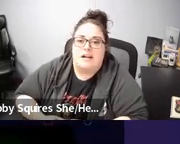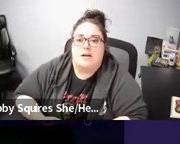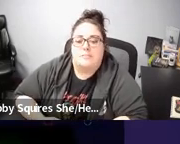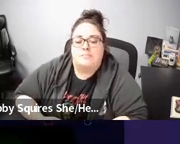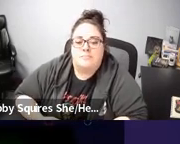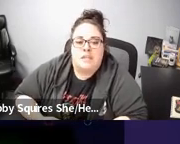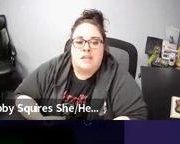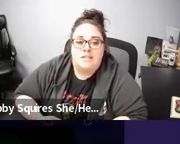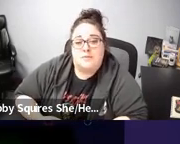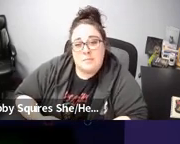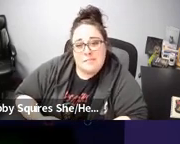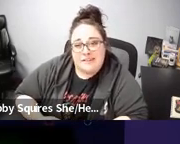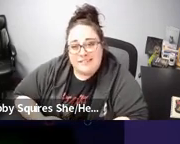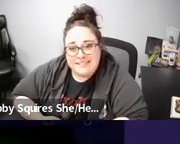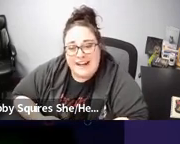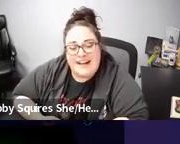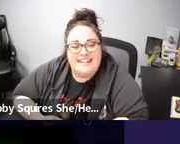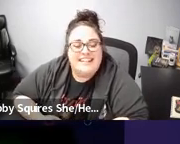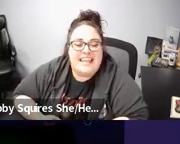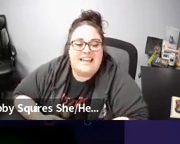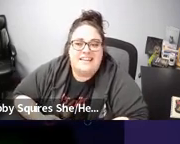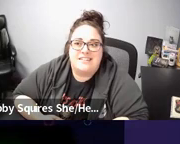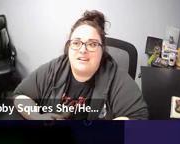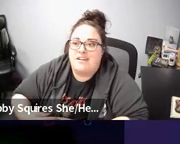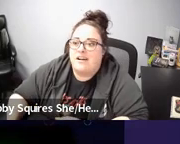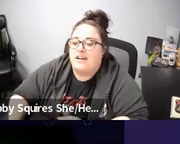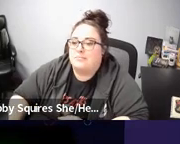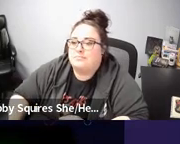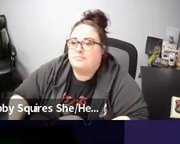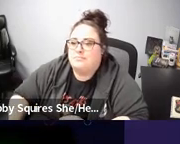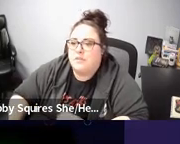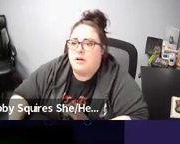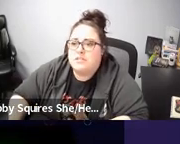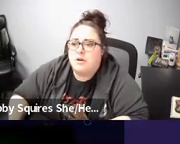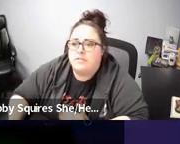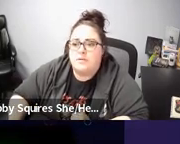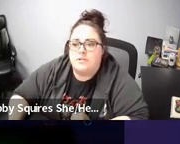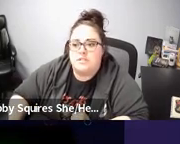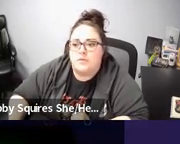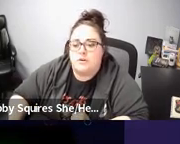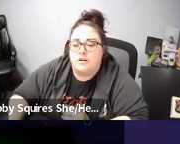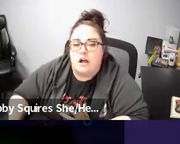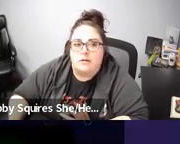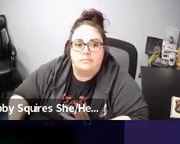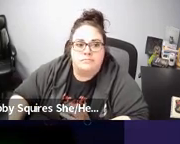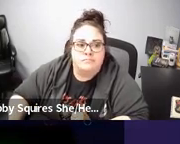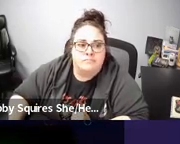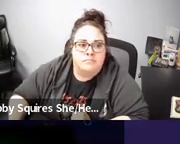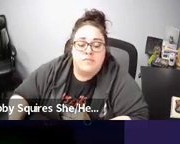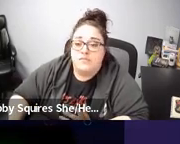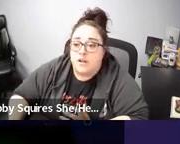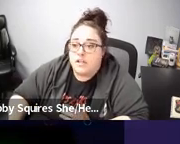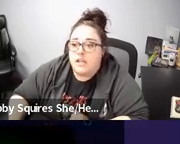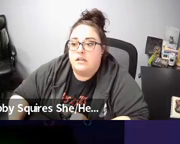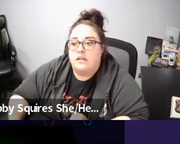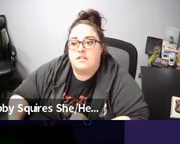it, it's a real bummer. And there are also resources